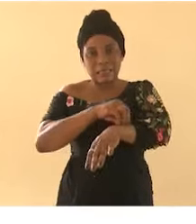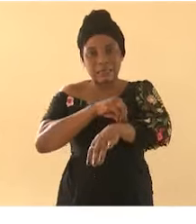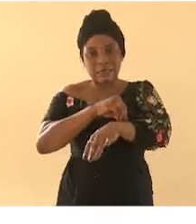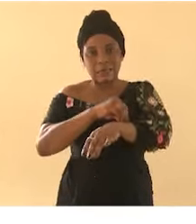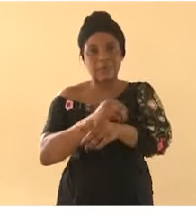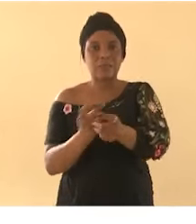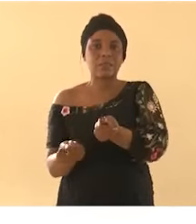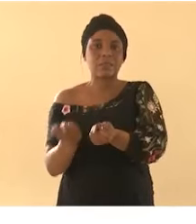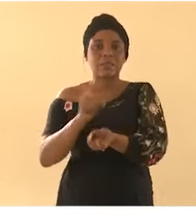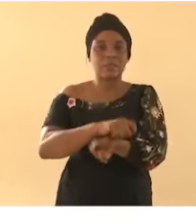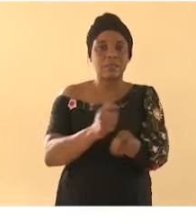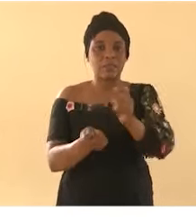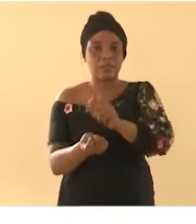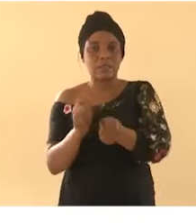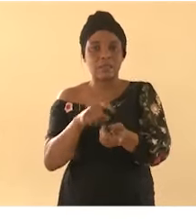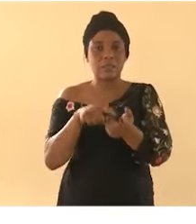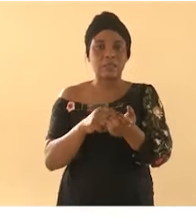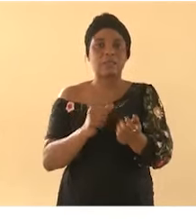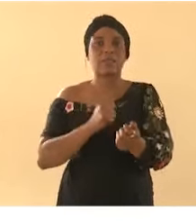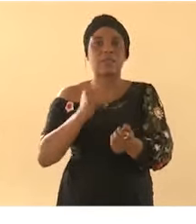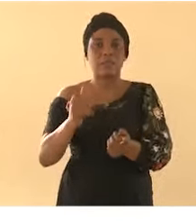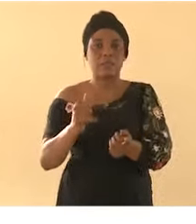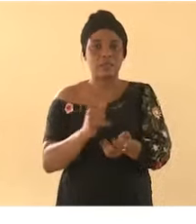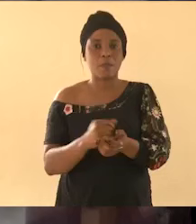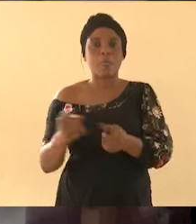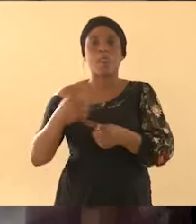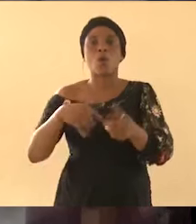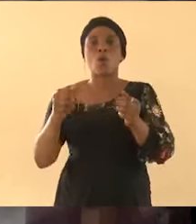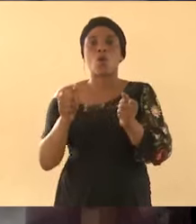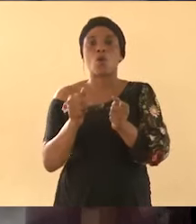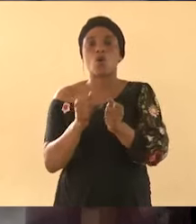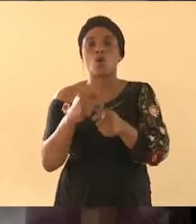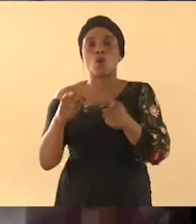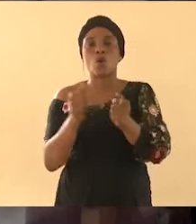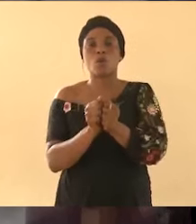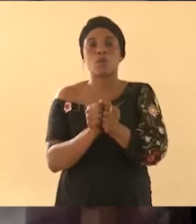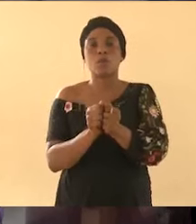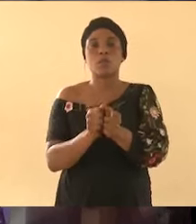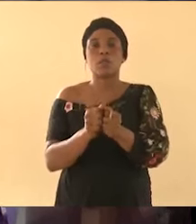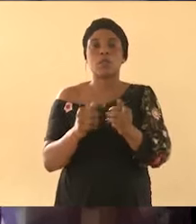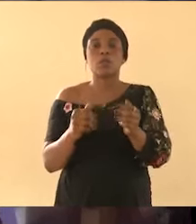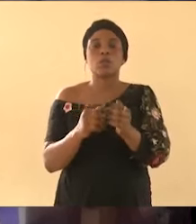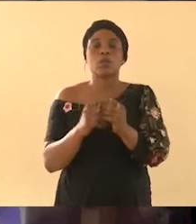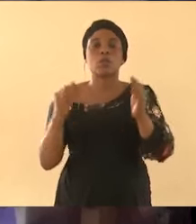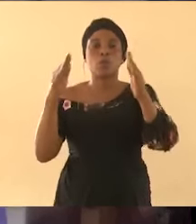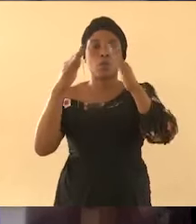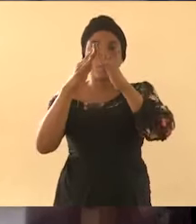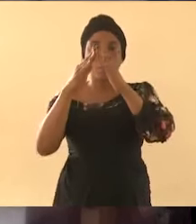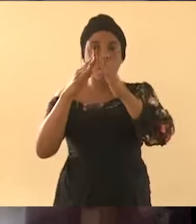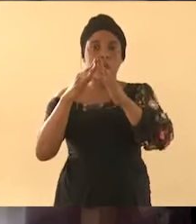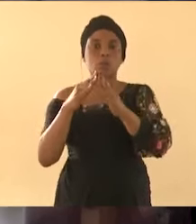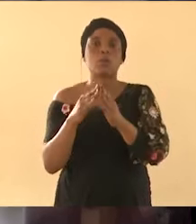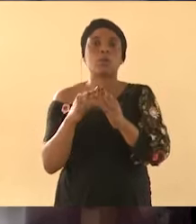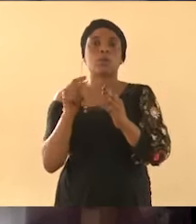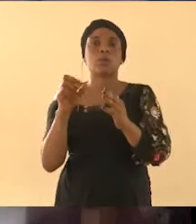flesh is dazzled by luminosity itself. Come go with me to Mount